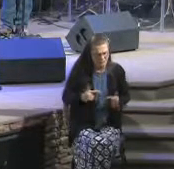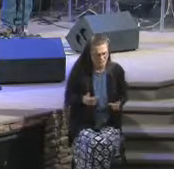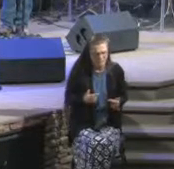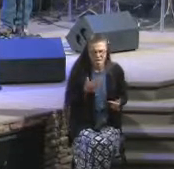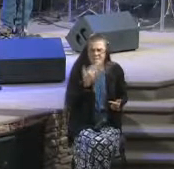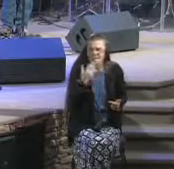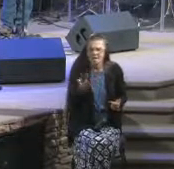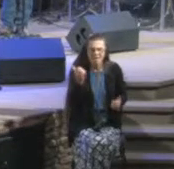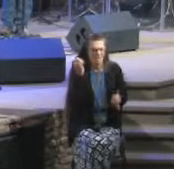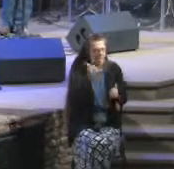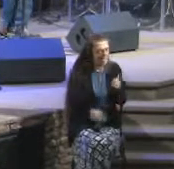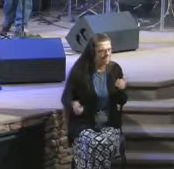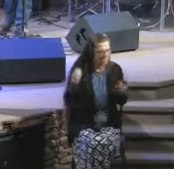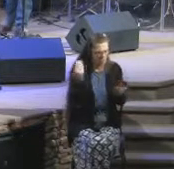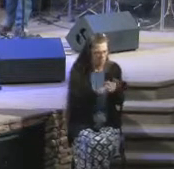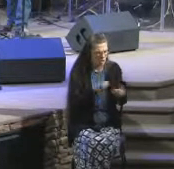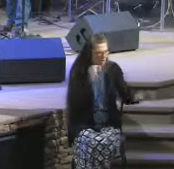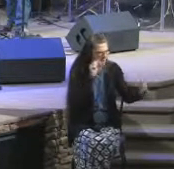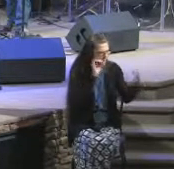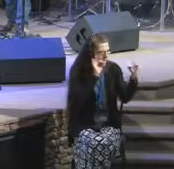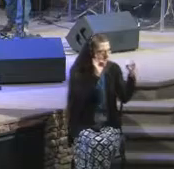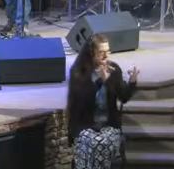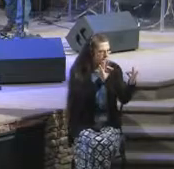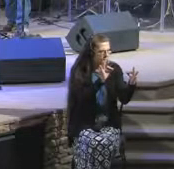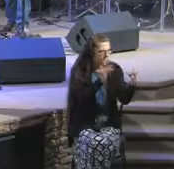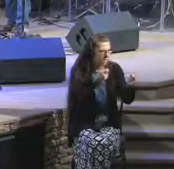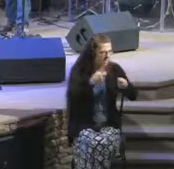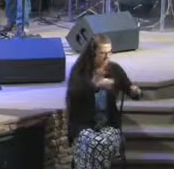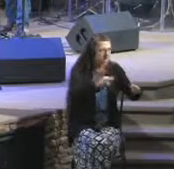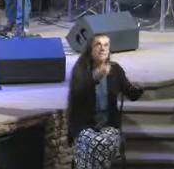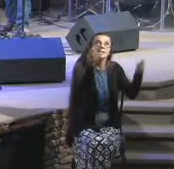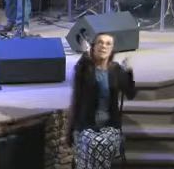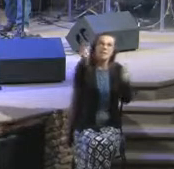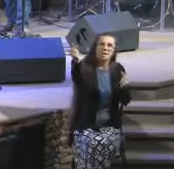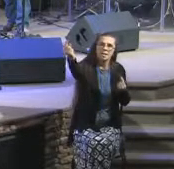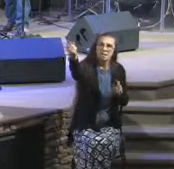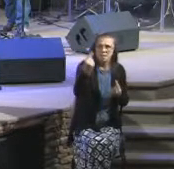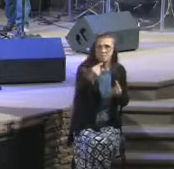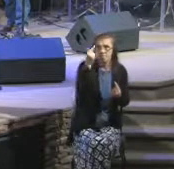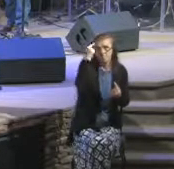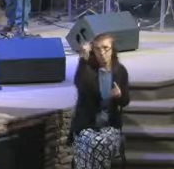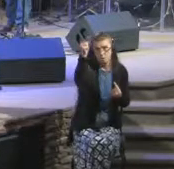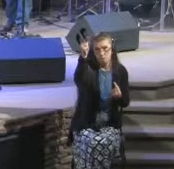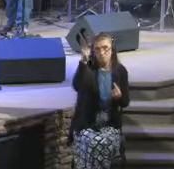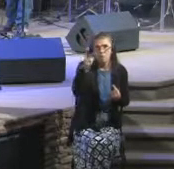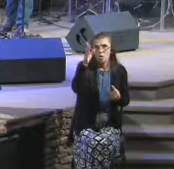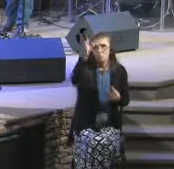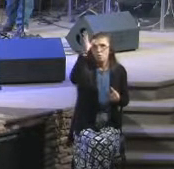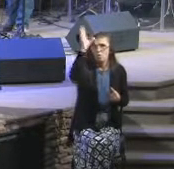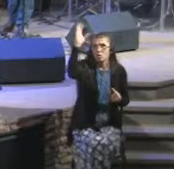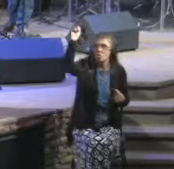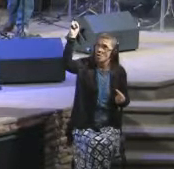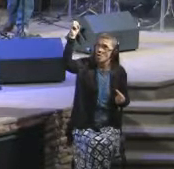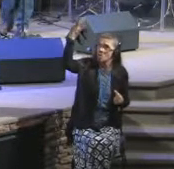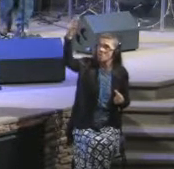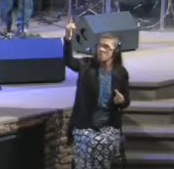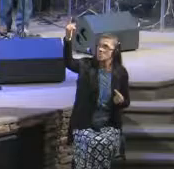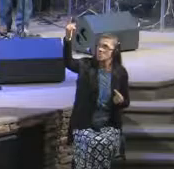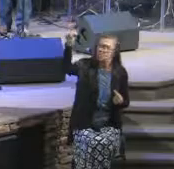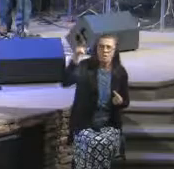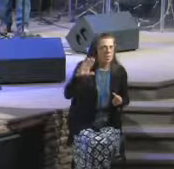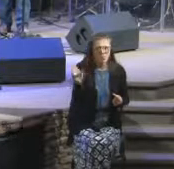that every good and perfect gift comes down from you, Lord. You are the Father of life. Lord, there is no variableness with